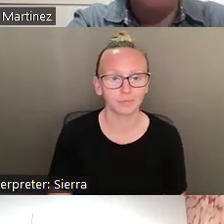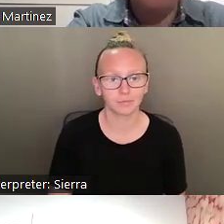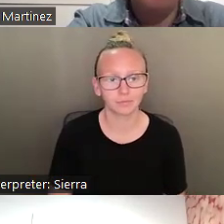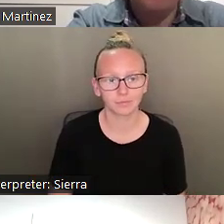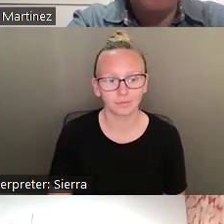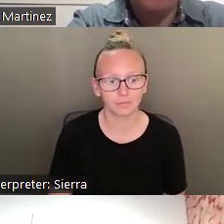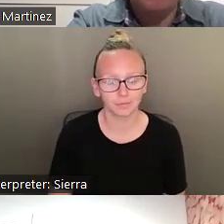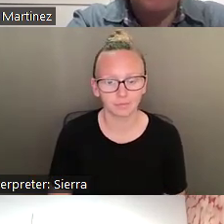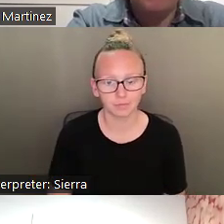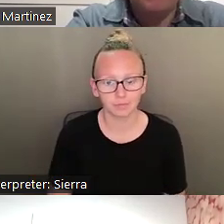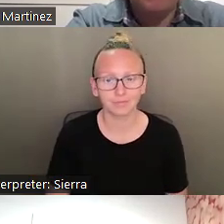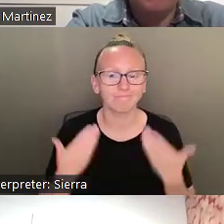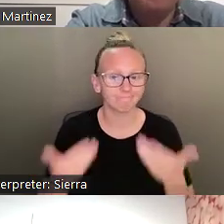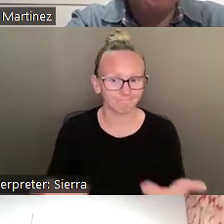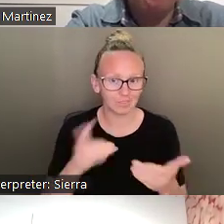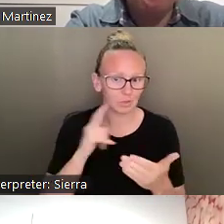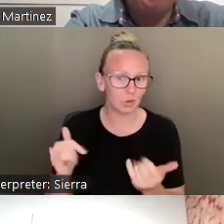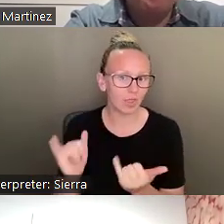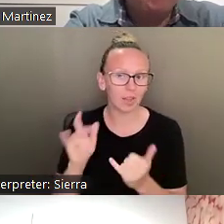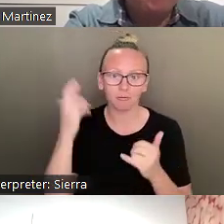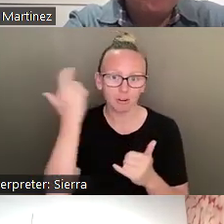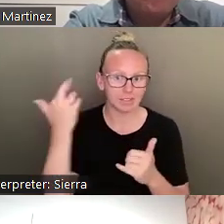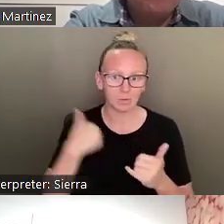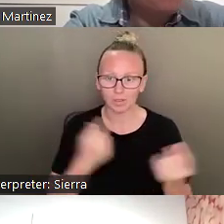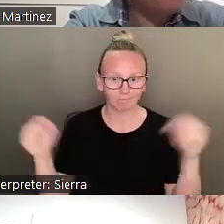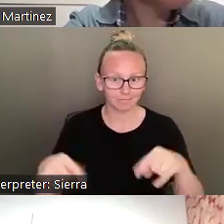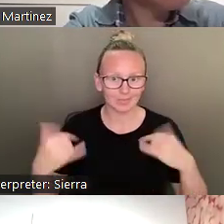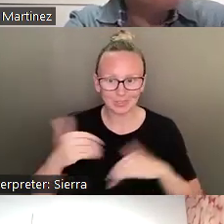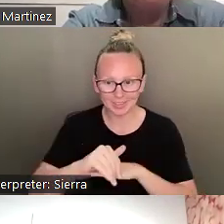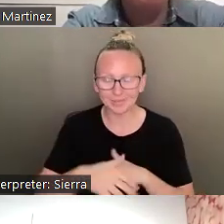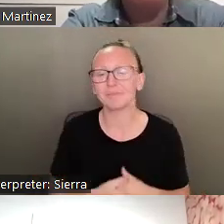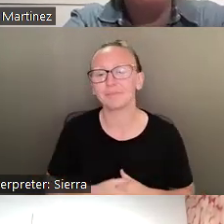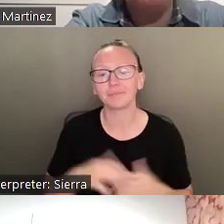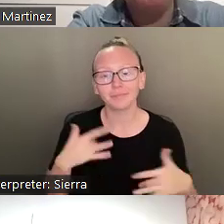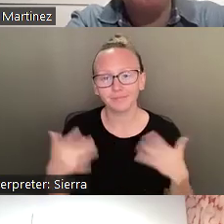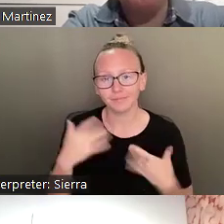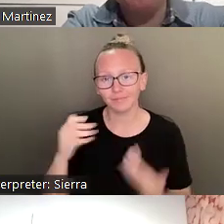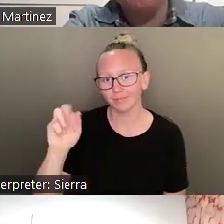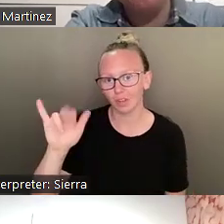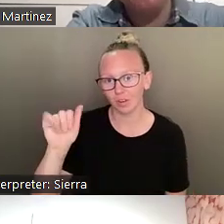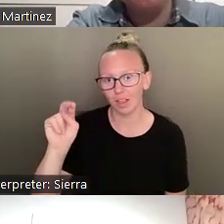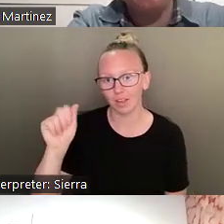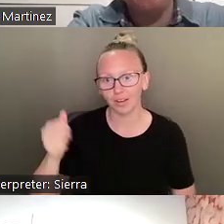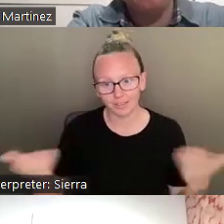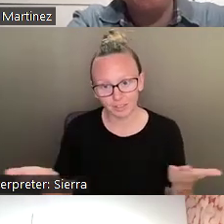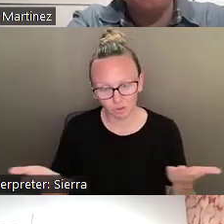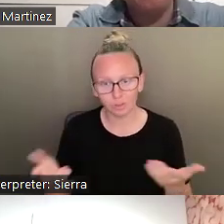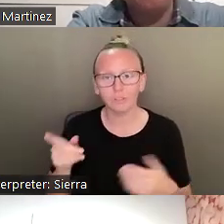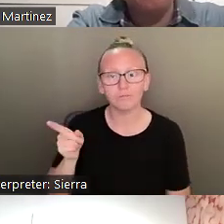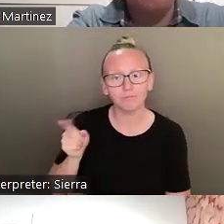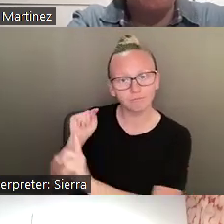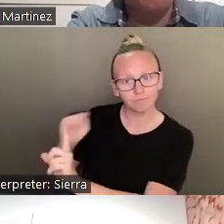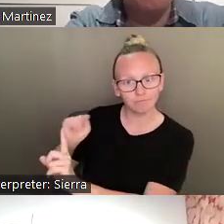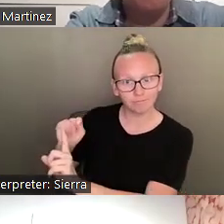Now, let's go ahead and go on to our main event. We're excited that Ariana is here, and they will be sharing with us